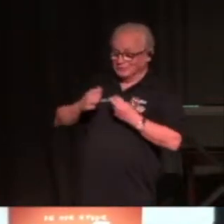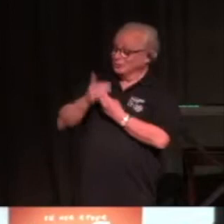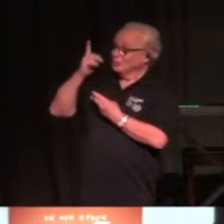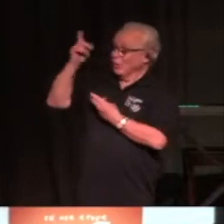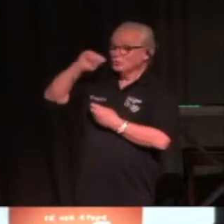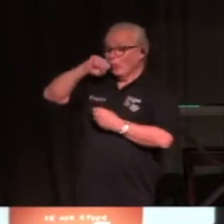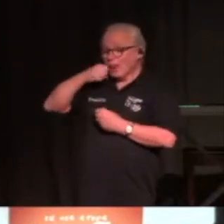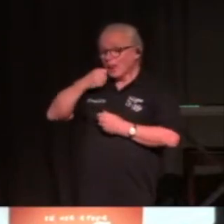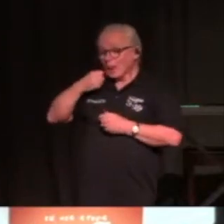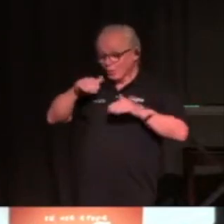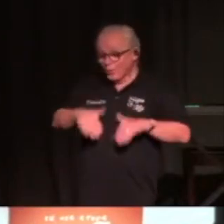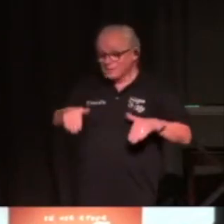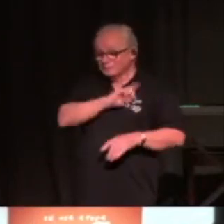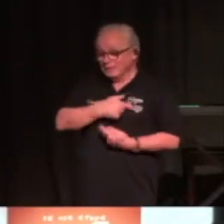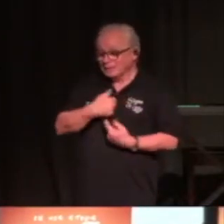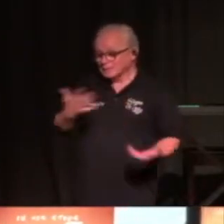on you.